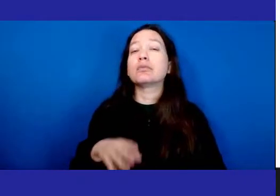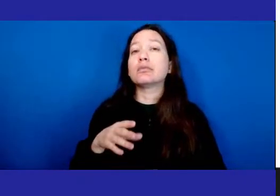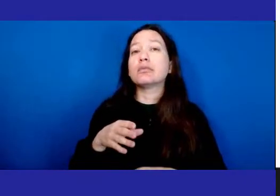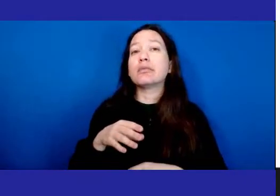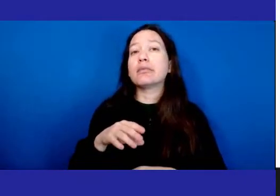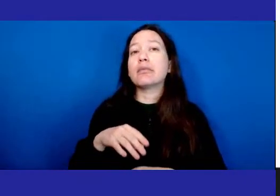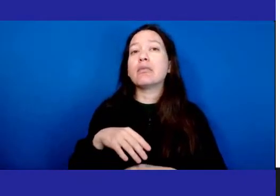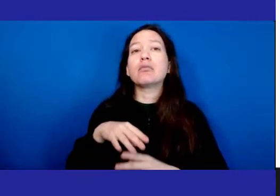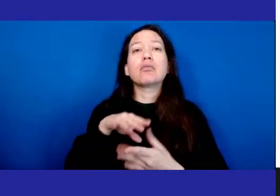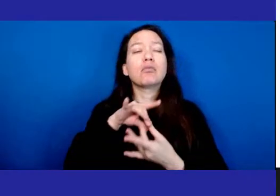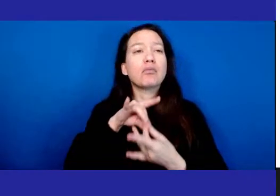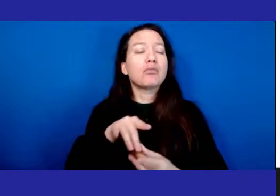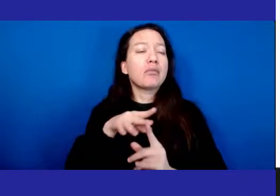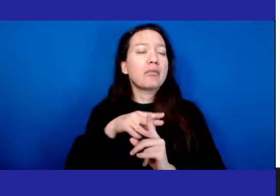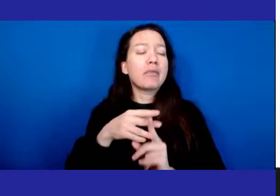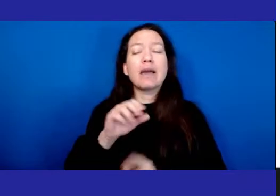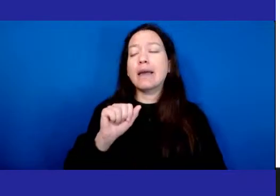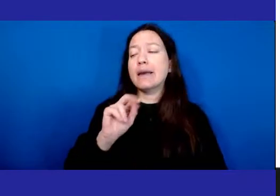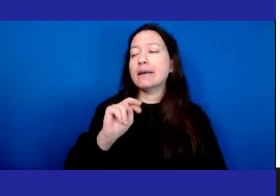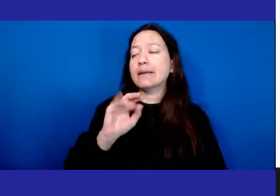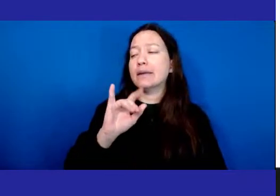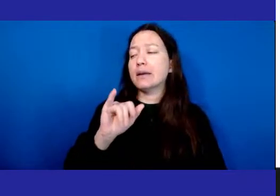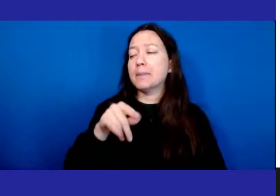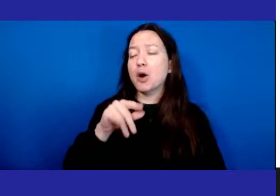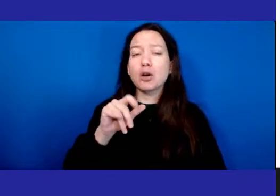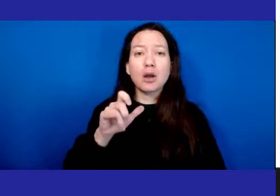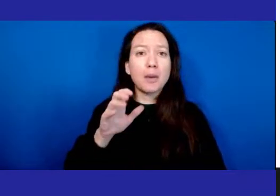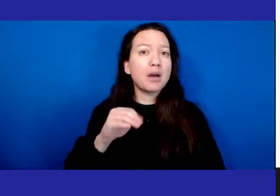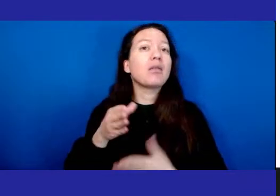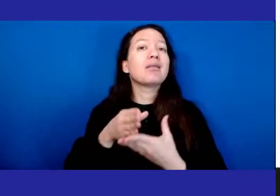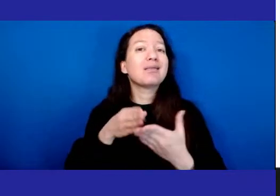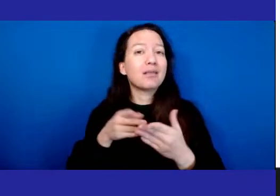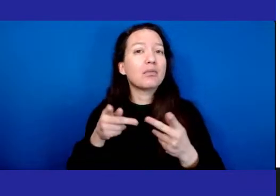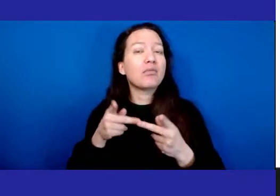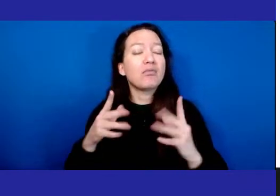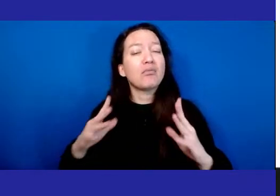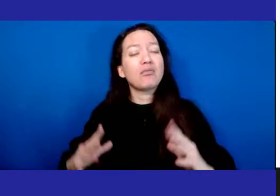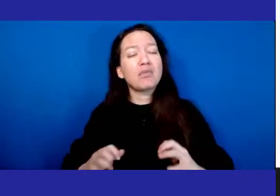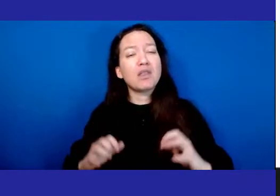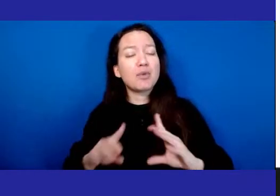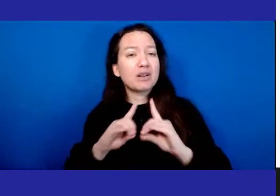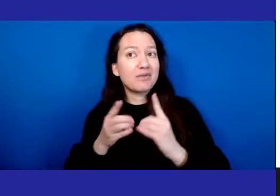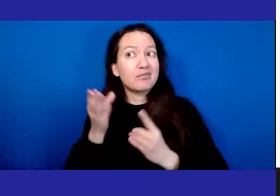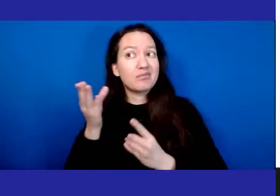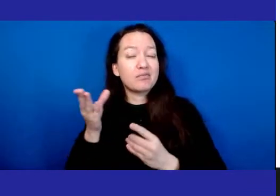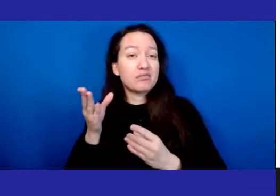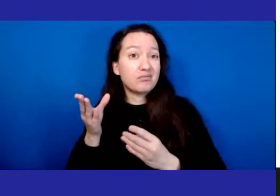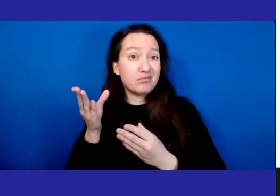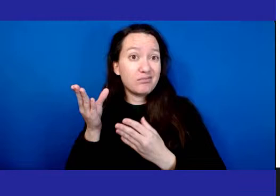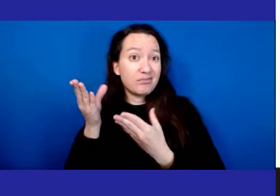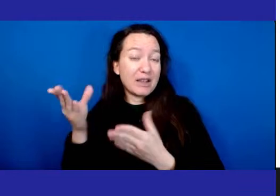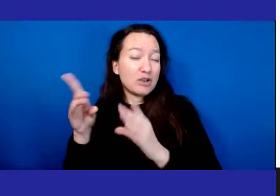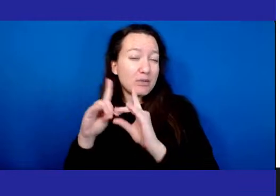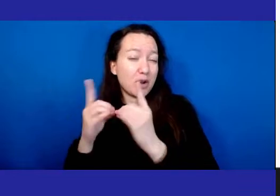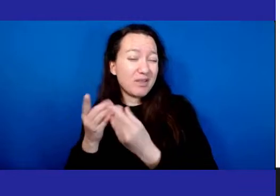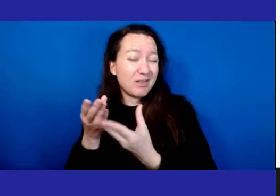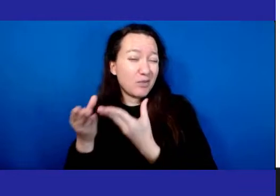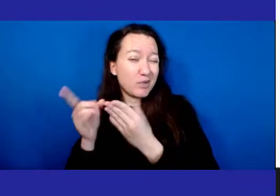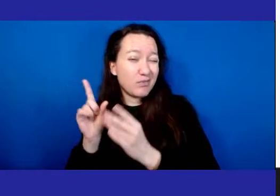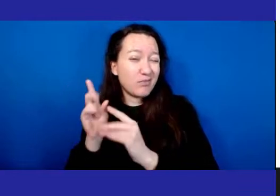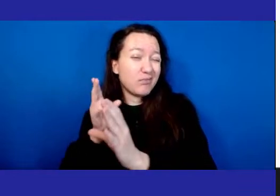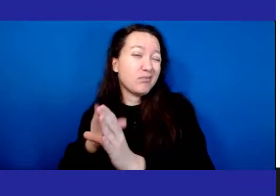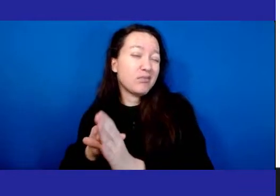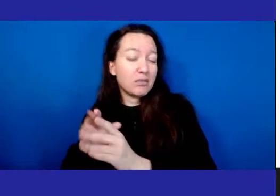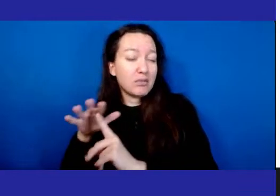patients in some places are on the labor and delivery unit anyway, and in some